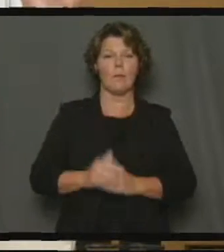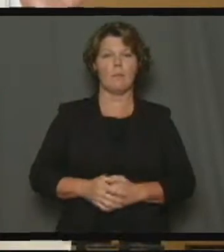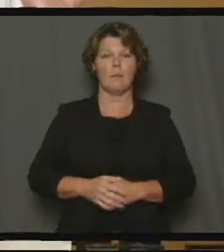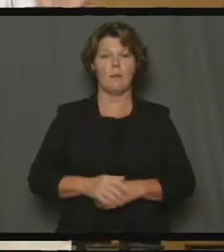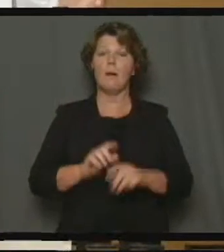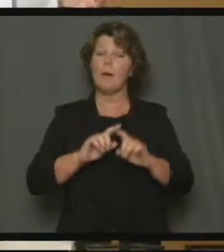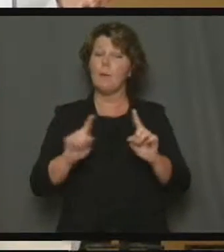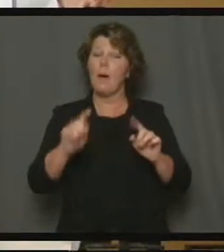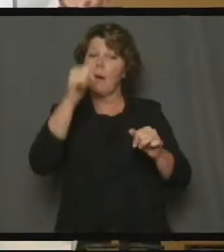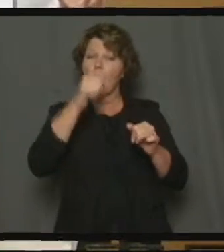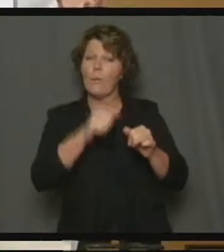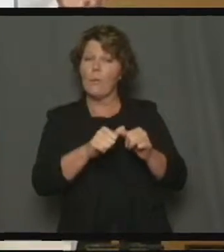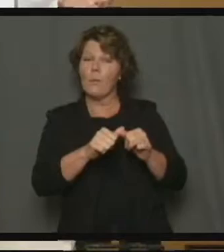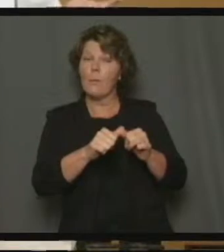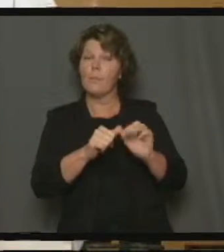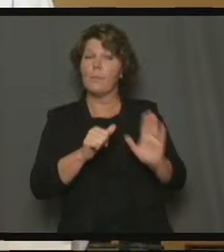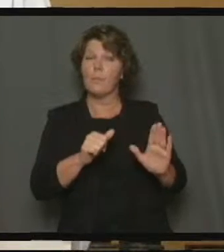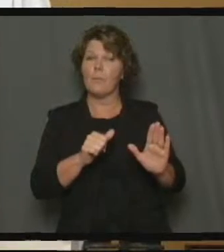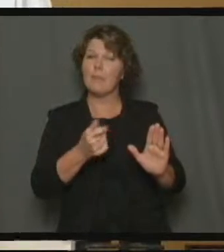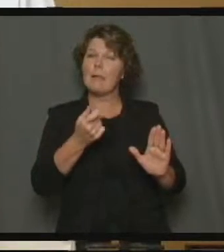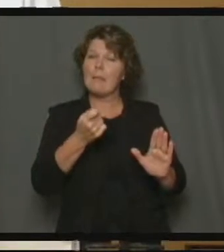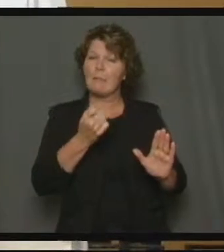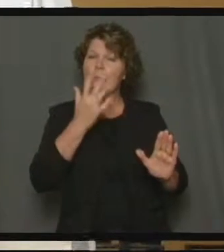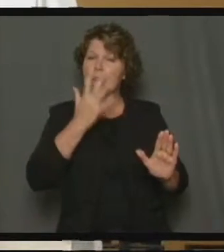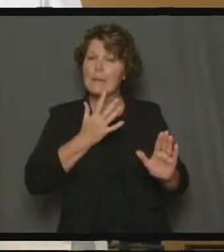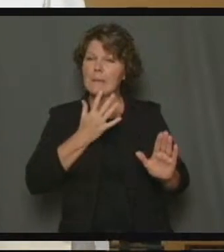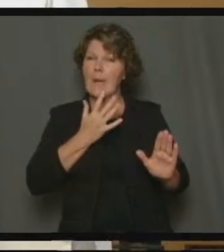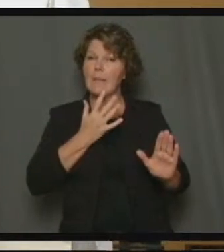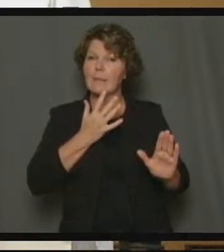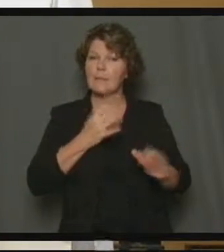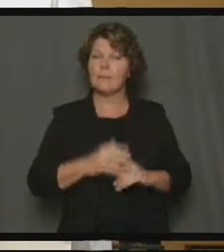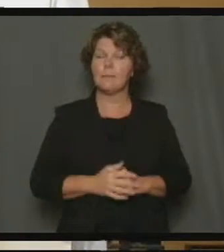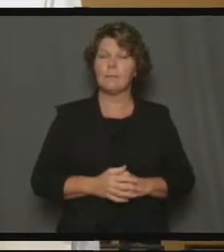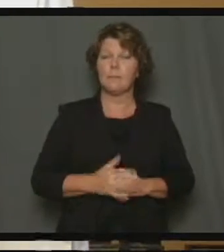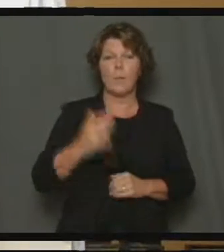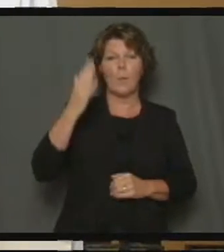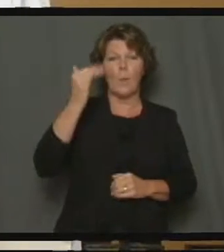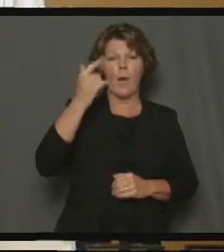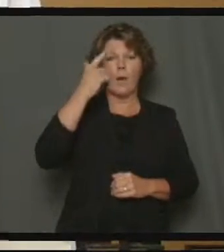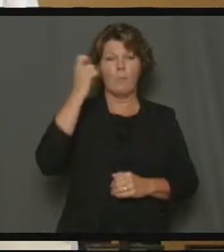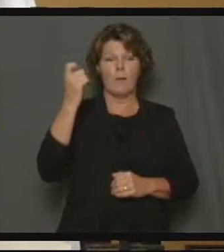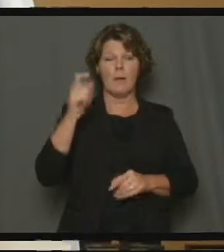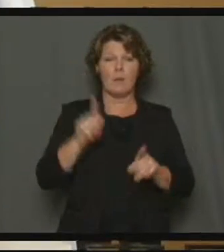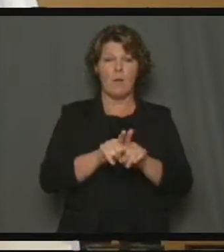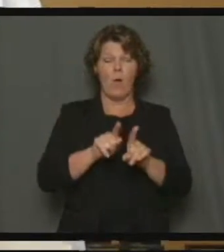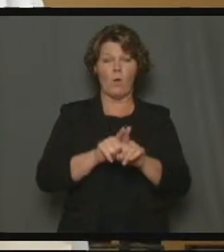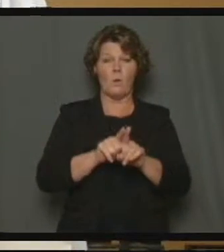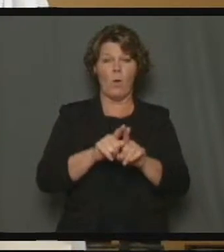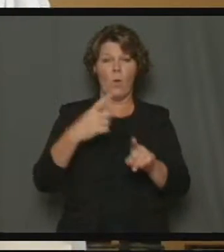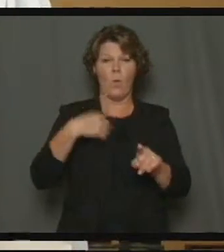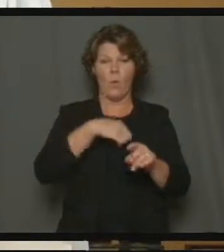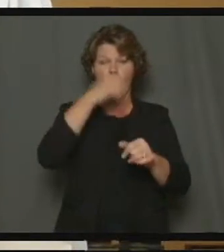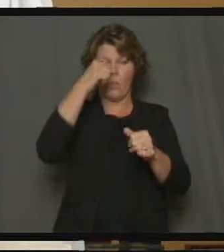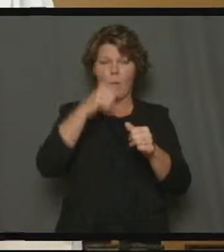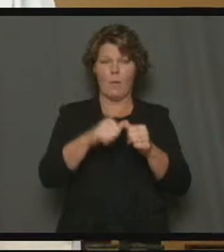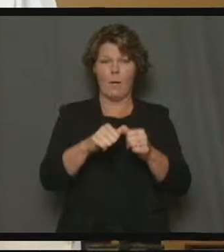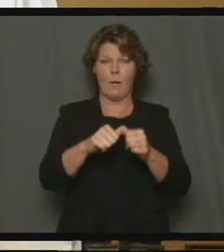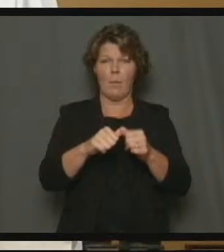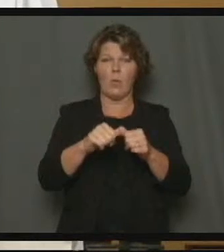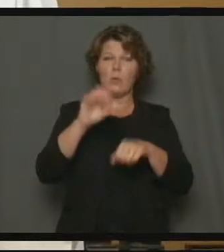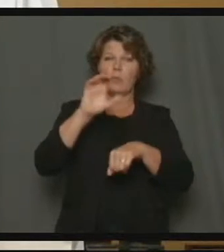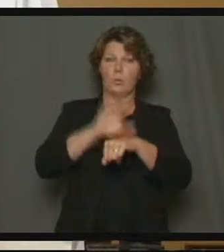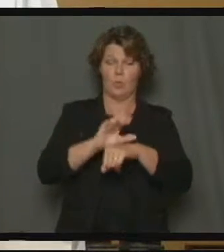this reminder also comes a bit of sadness this day, because it is also a reminder that the